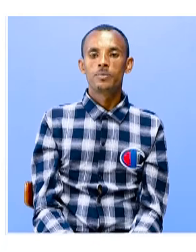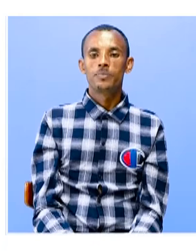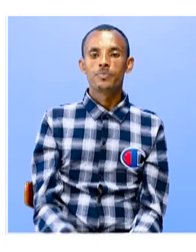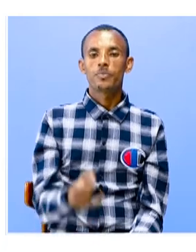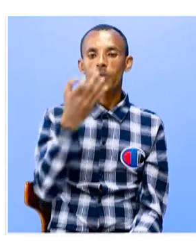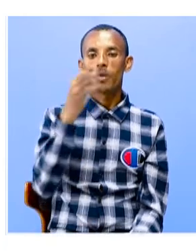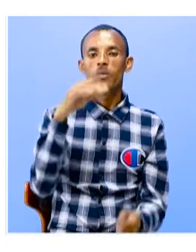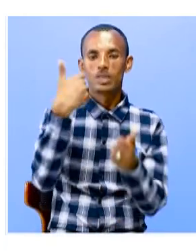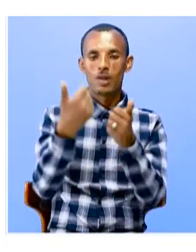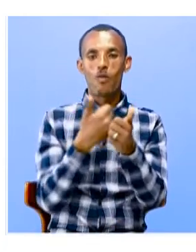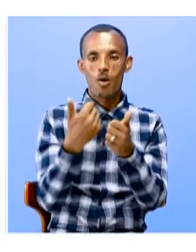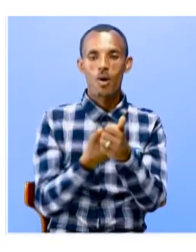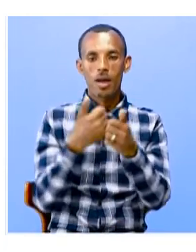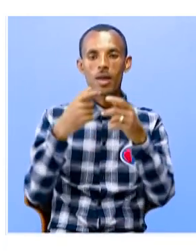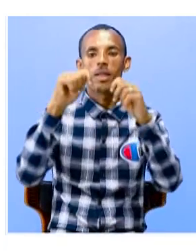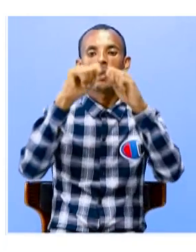of the following triangle.